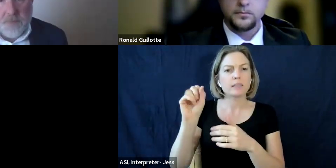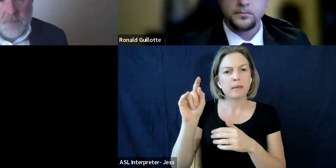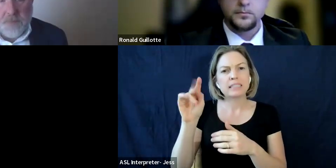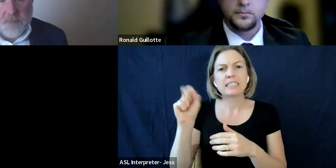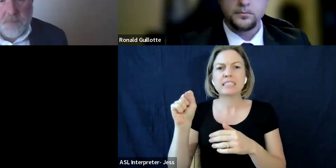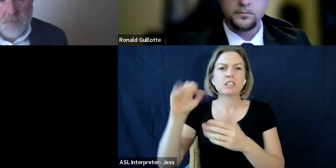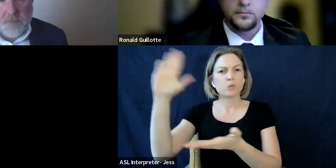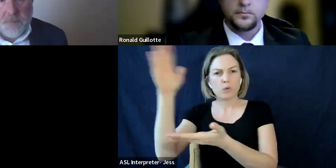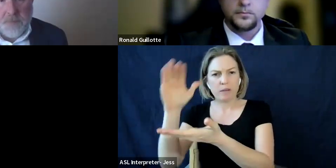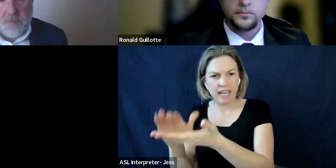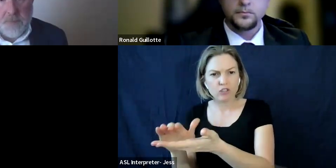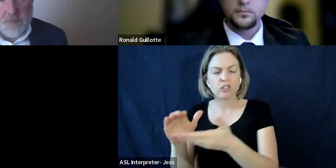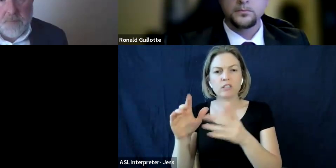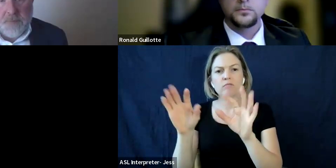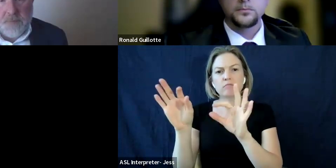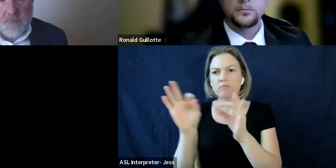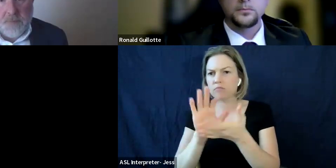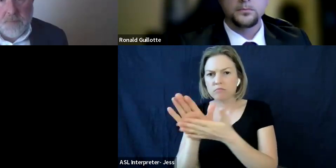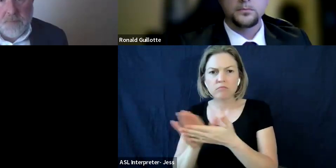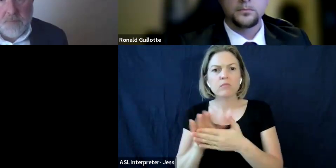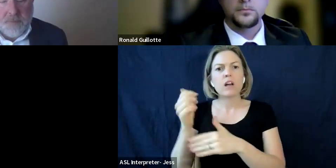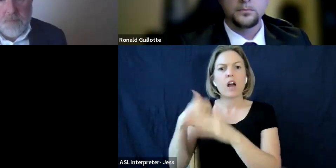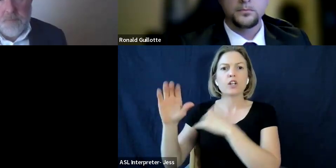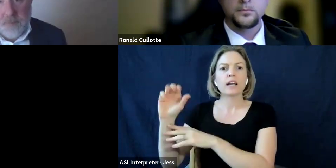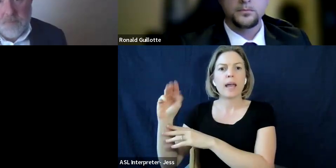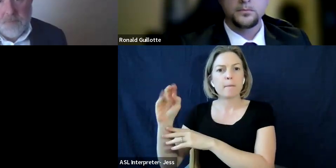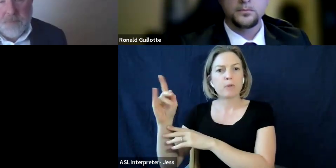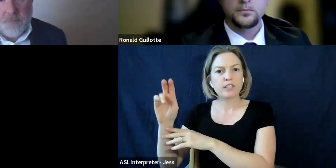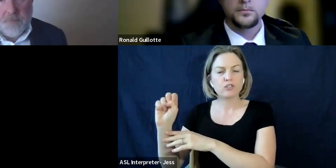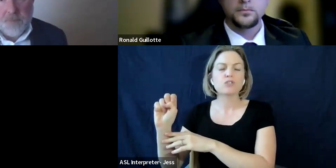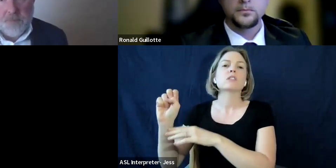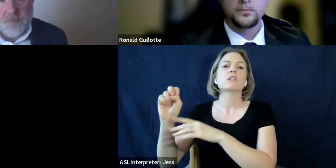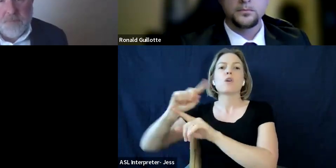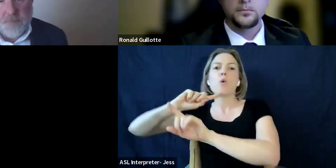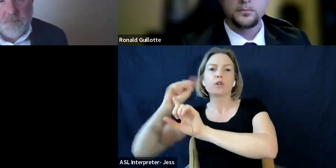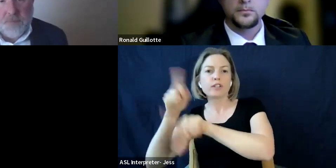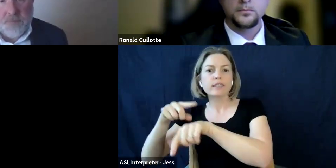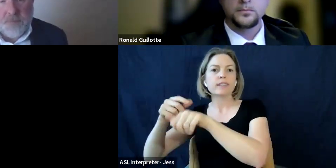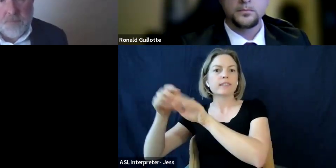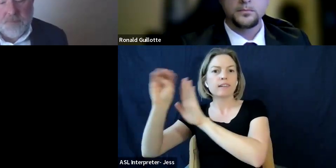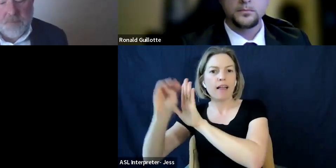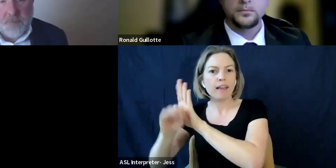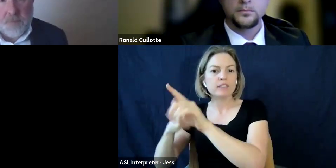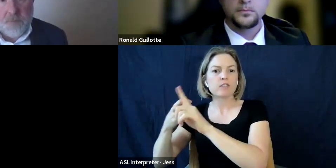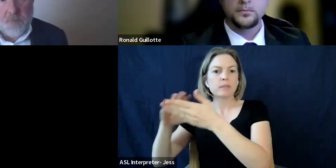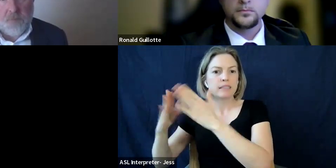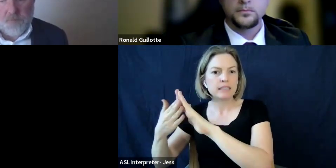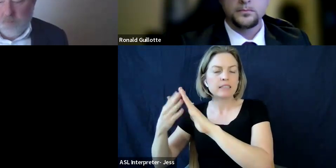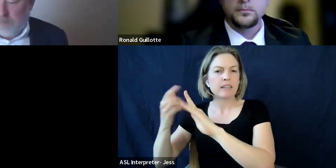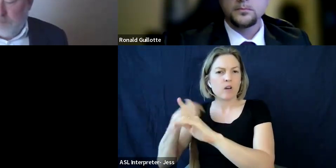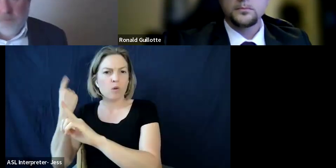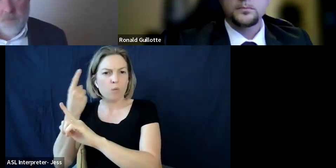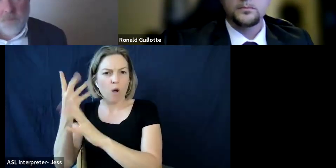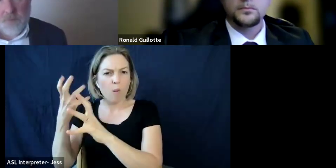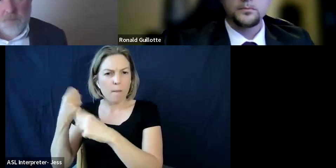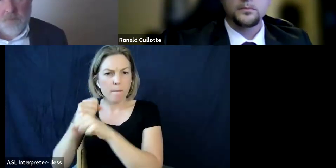under the Cambridge asbestos removal ordinances and guidelines from the city. I'm just want to make